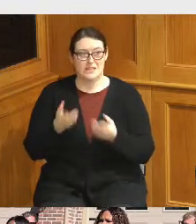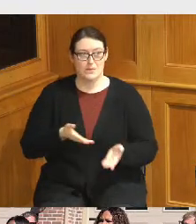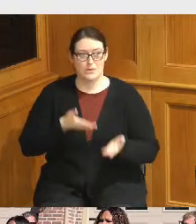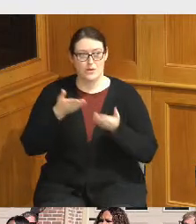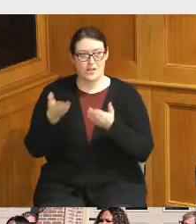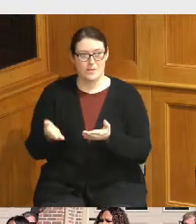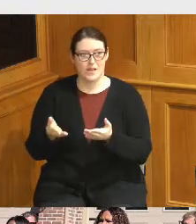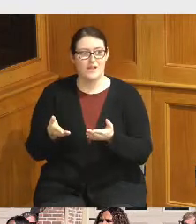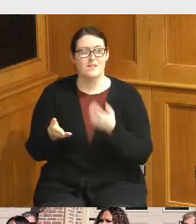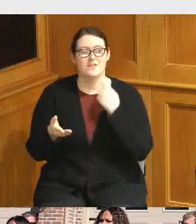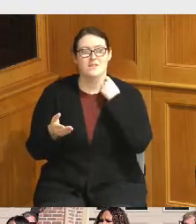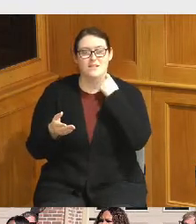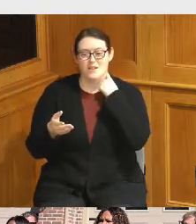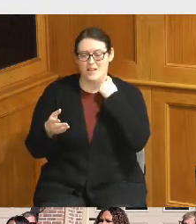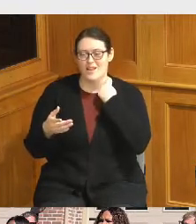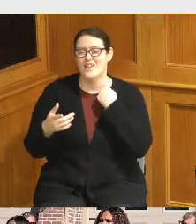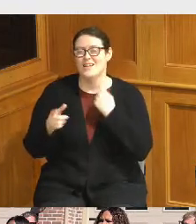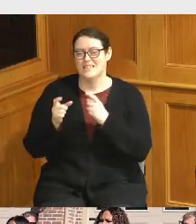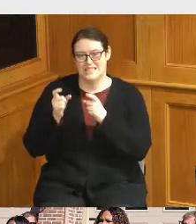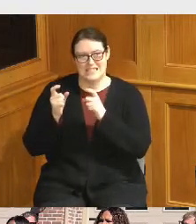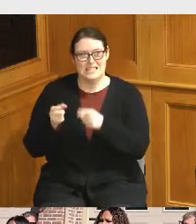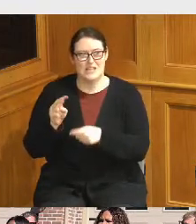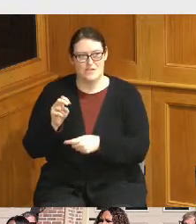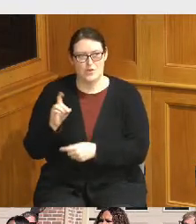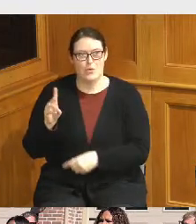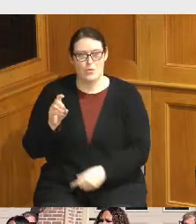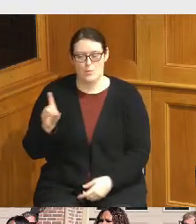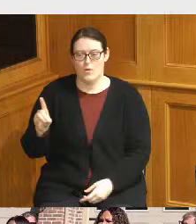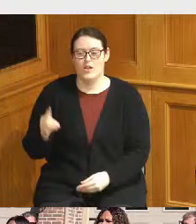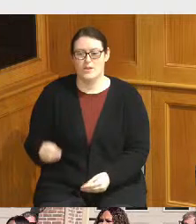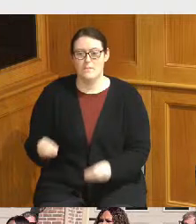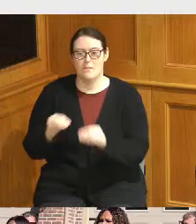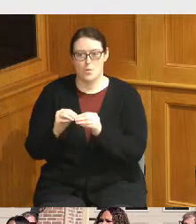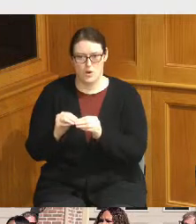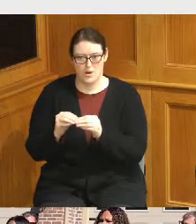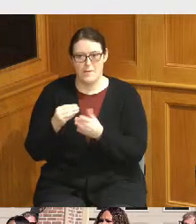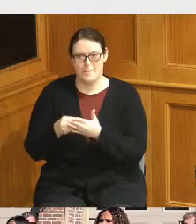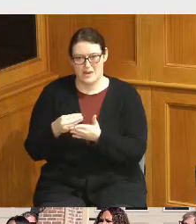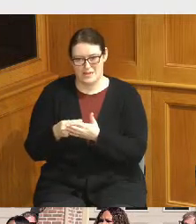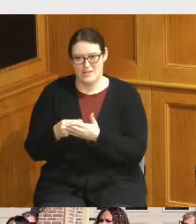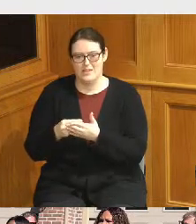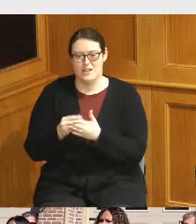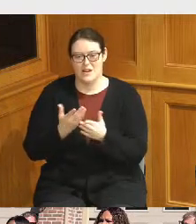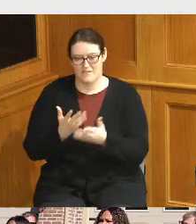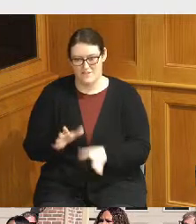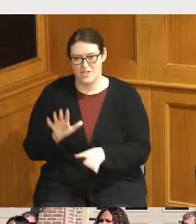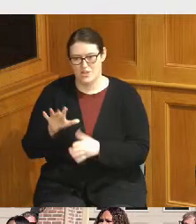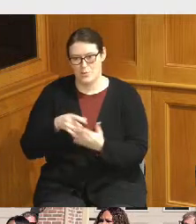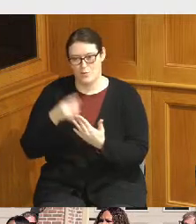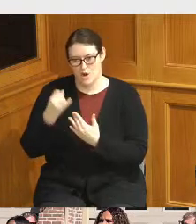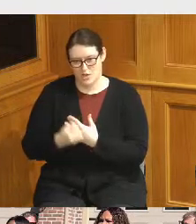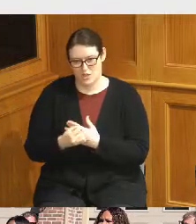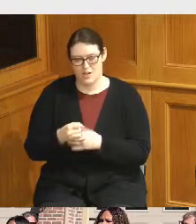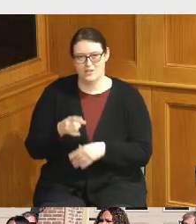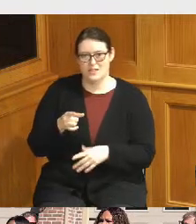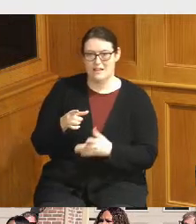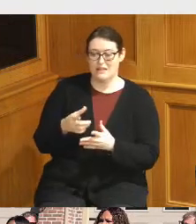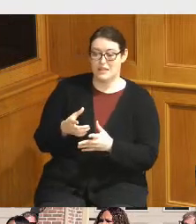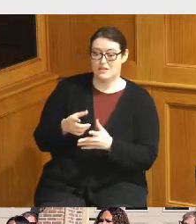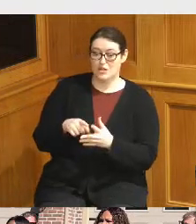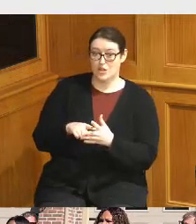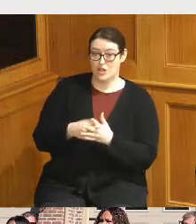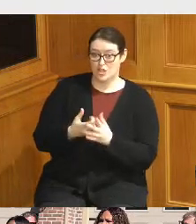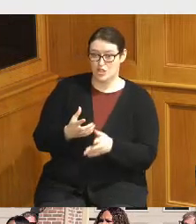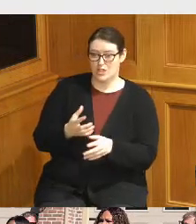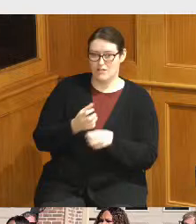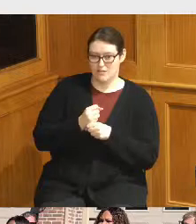recommendation is the additional funding to complete the Norwood Stormwater Project. As previously stated, they initially received a grant from